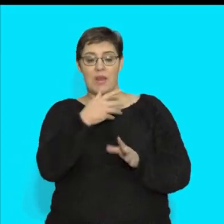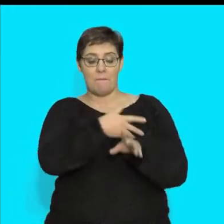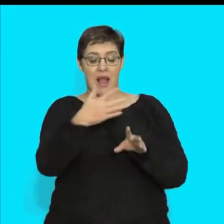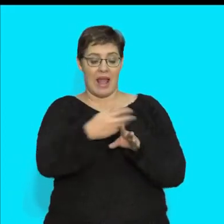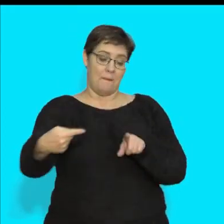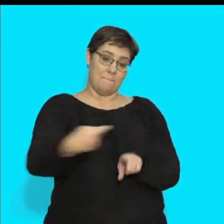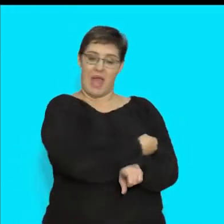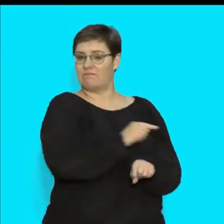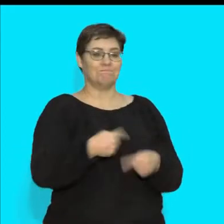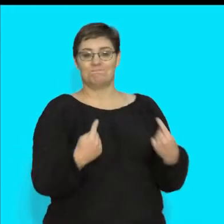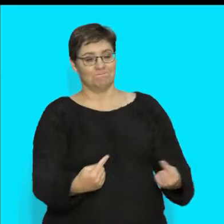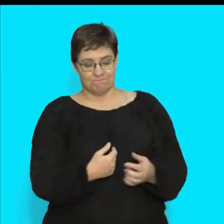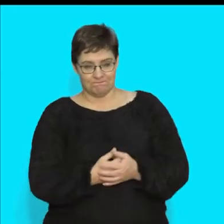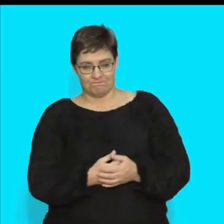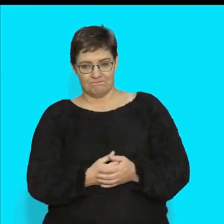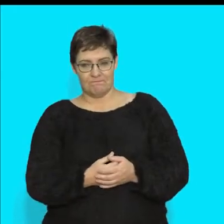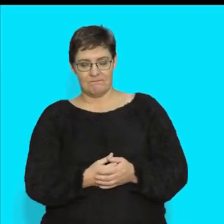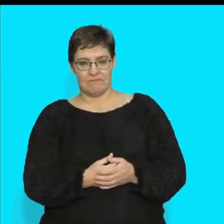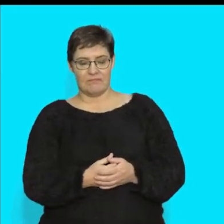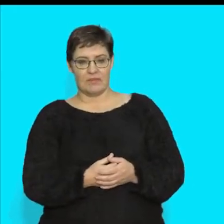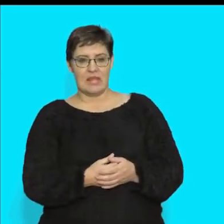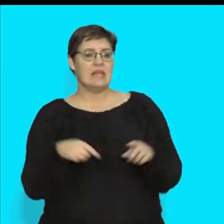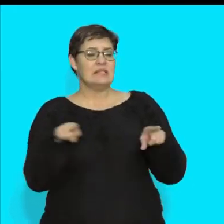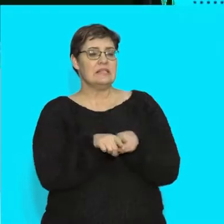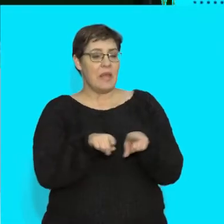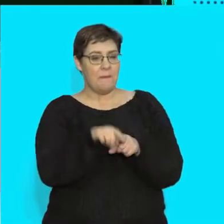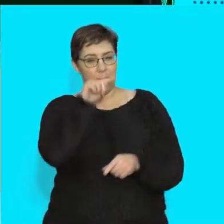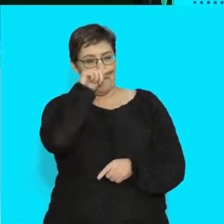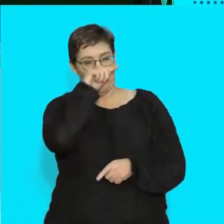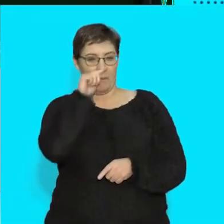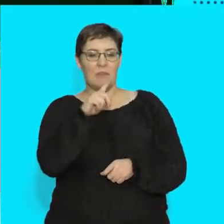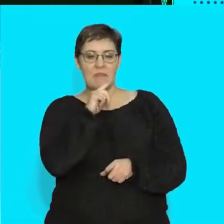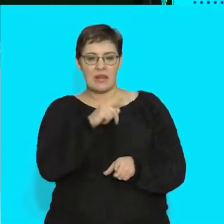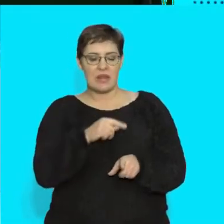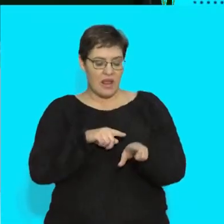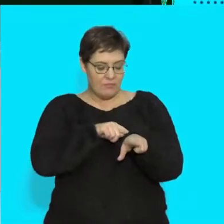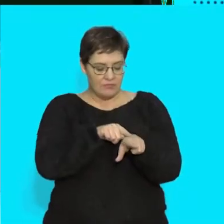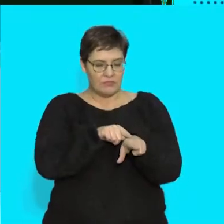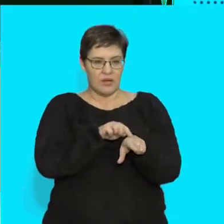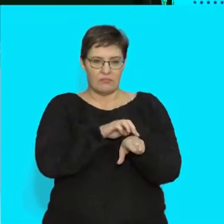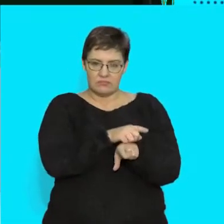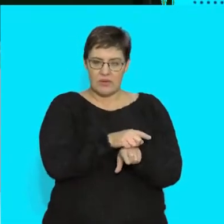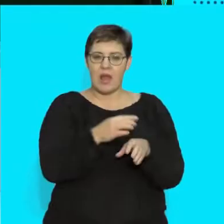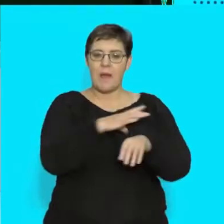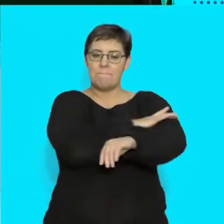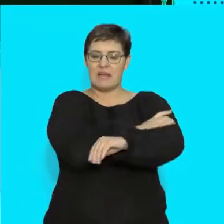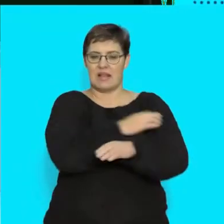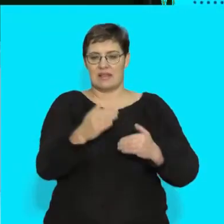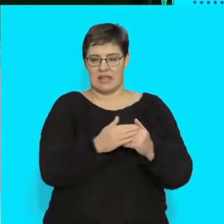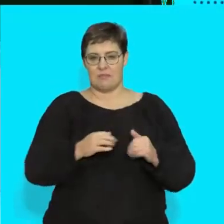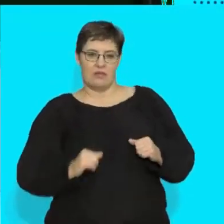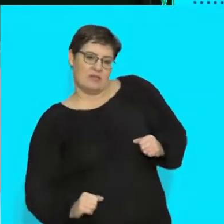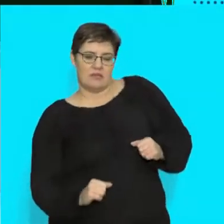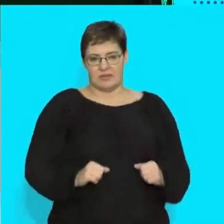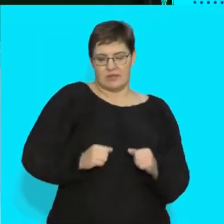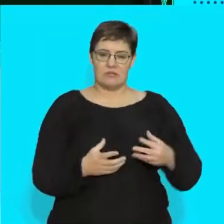stop the black backflow. All right, and you will also see very often veins run near a muscle. So